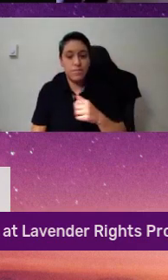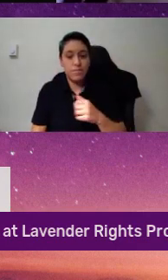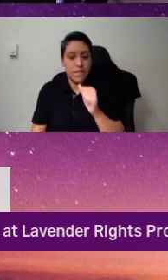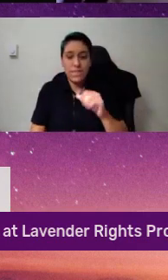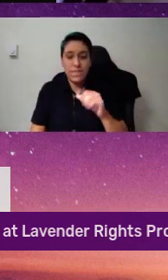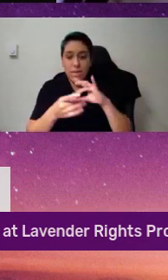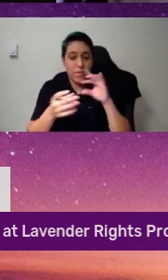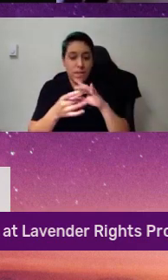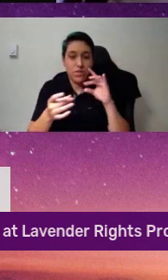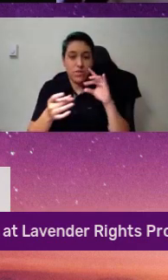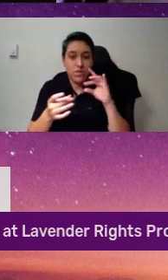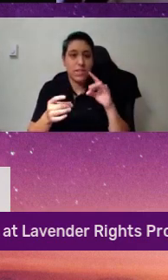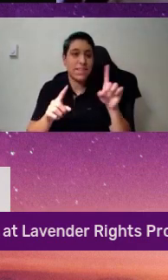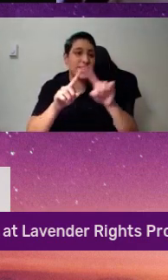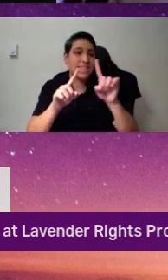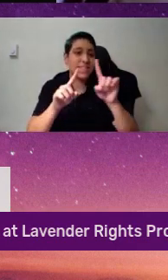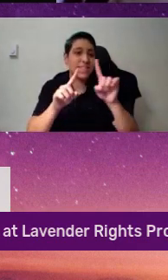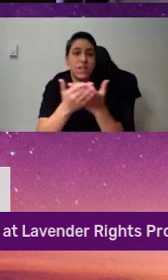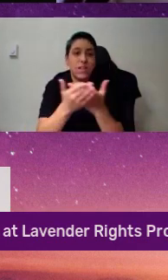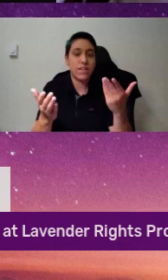actions like genocides,